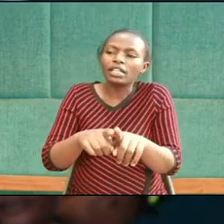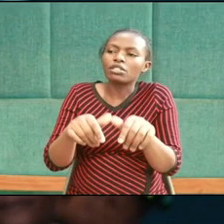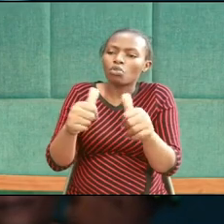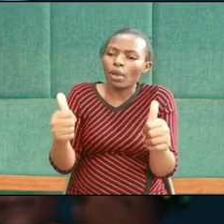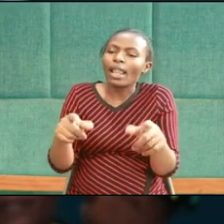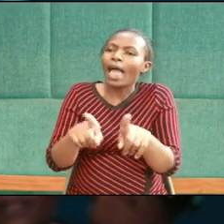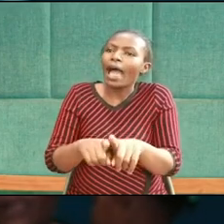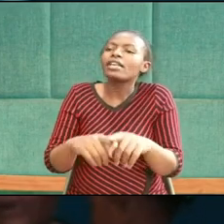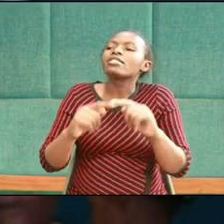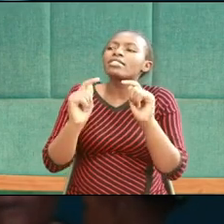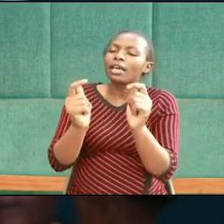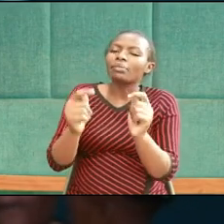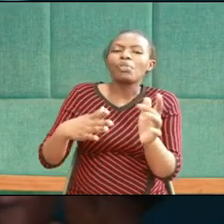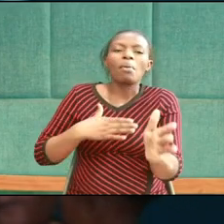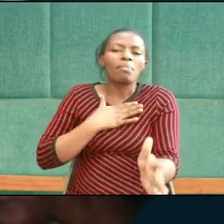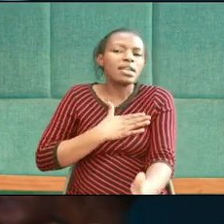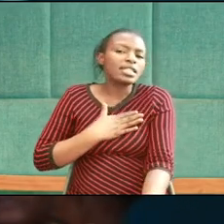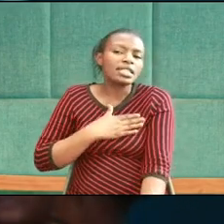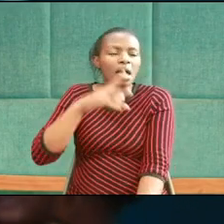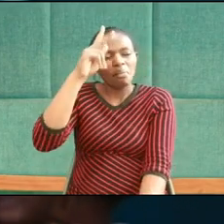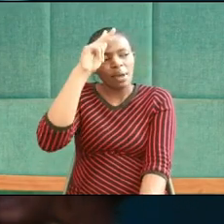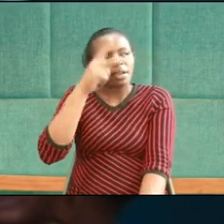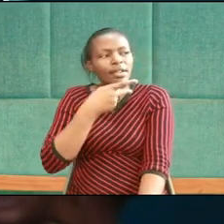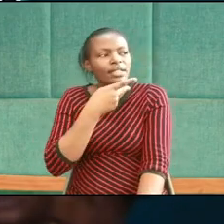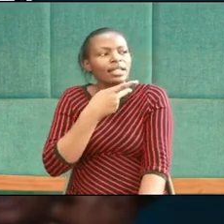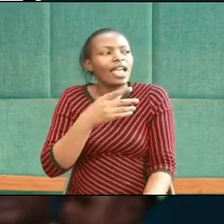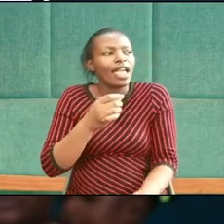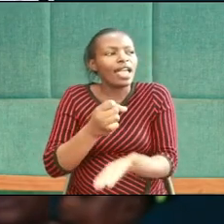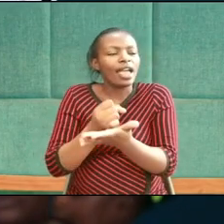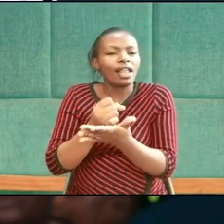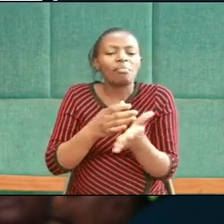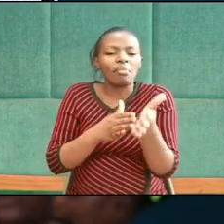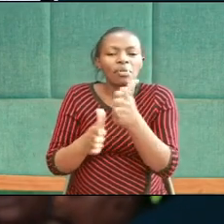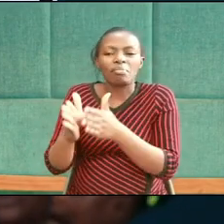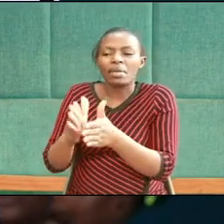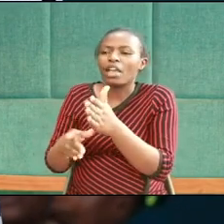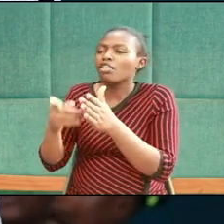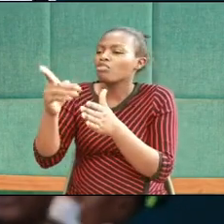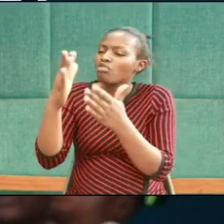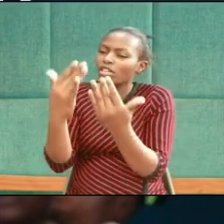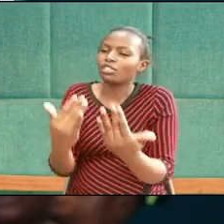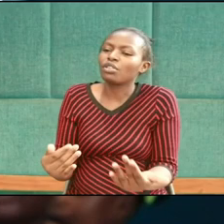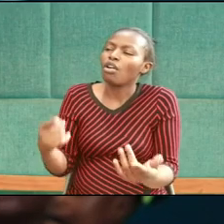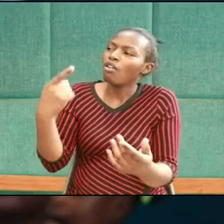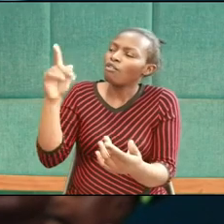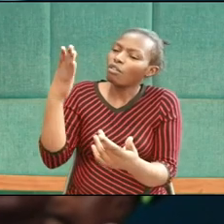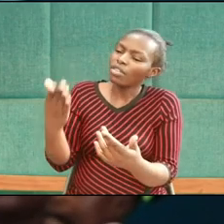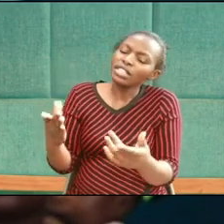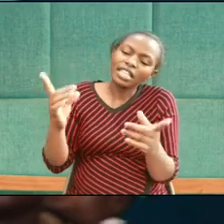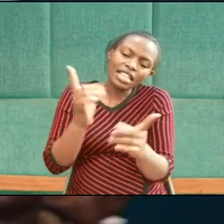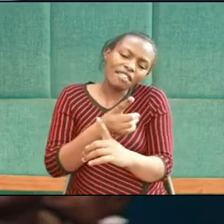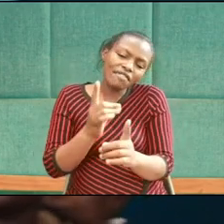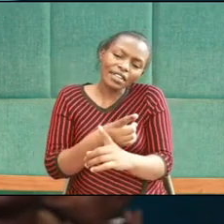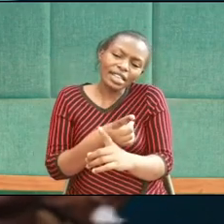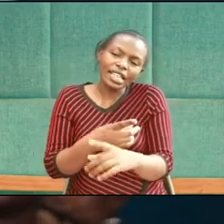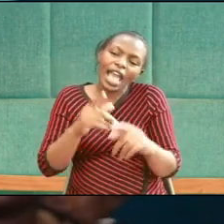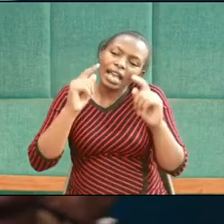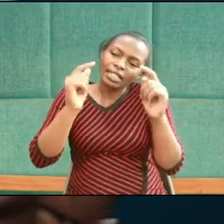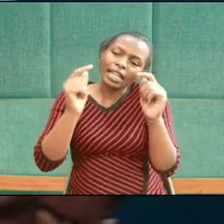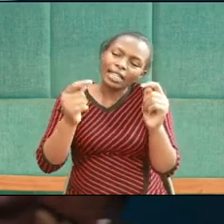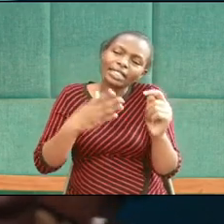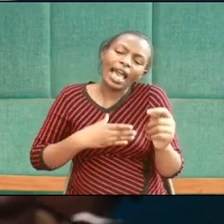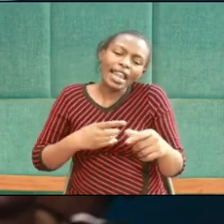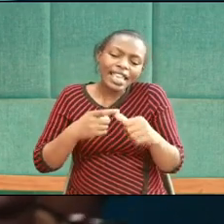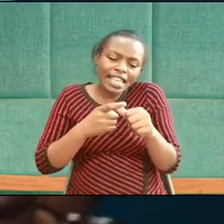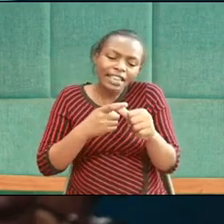So please, parents, help prepare your children for the different talents or gifts that they